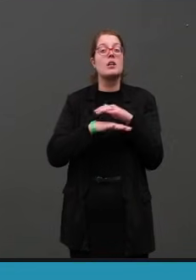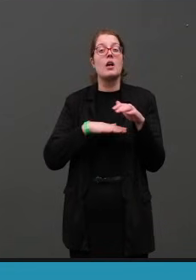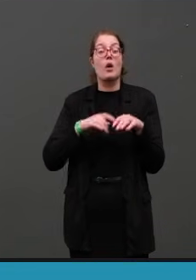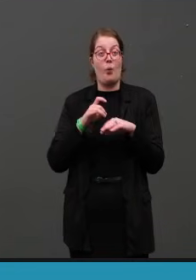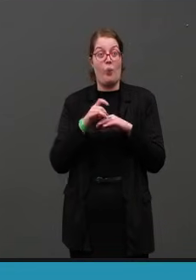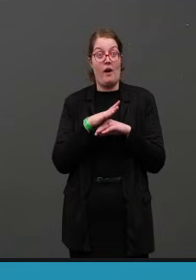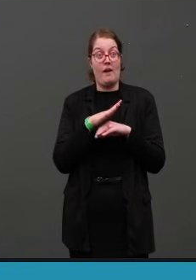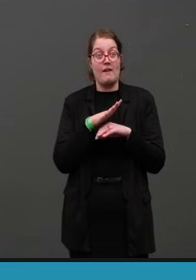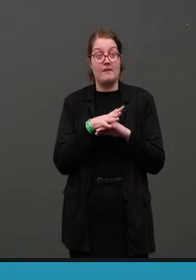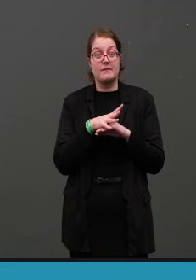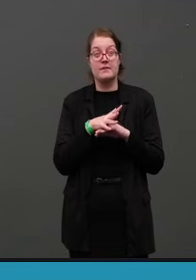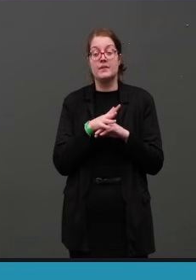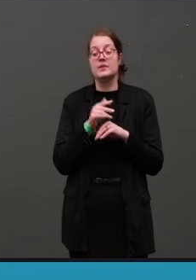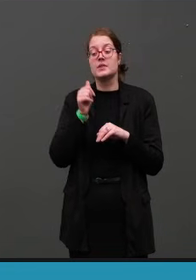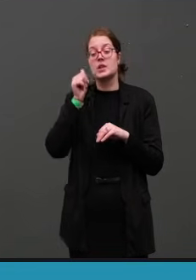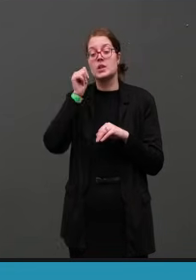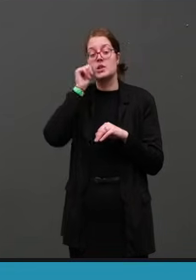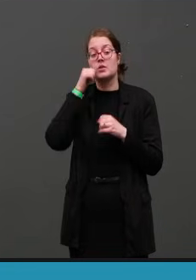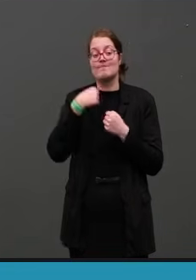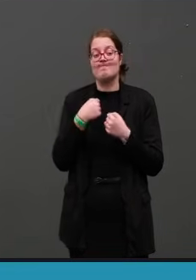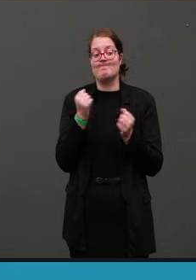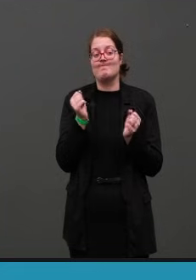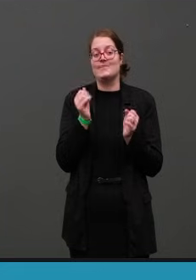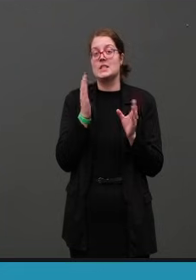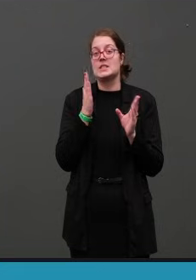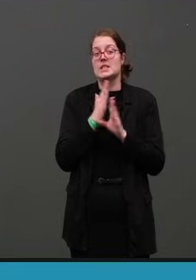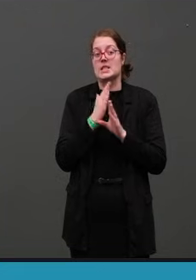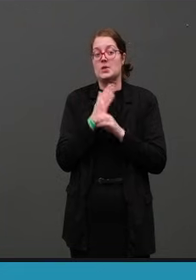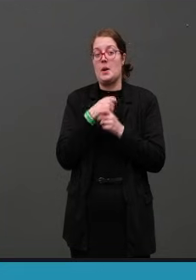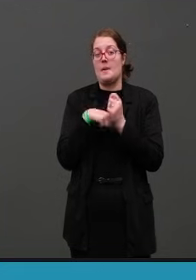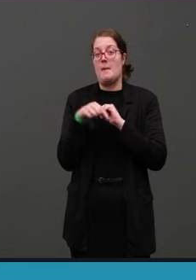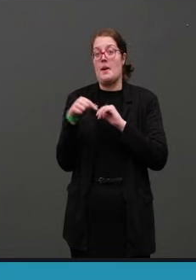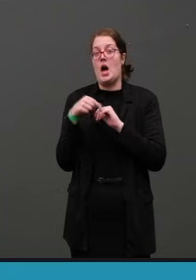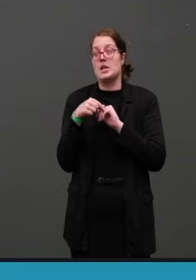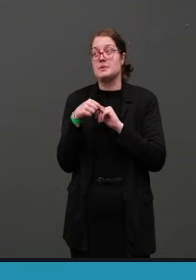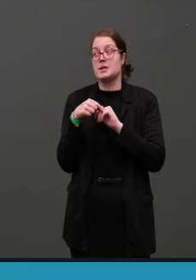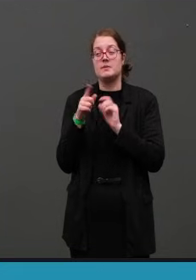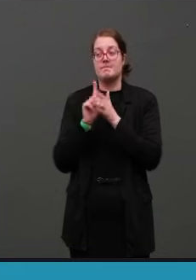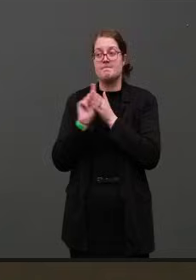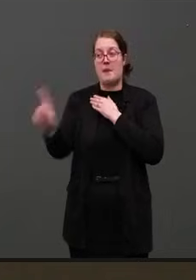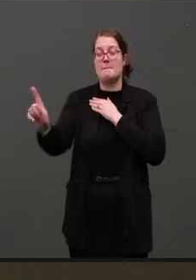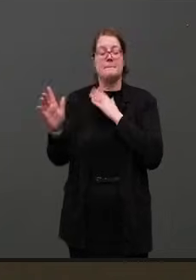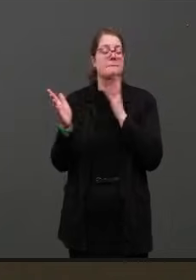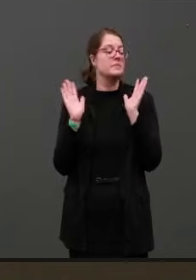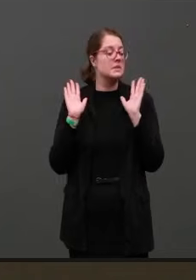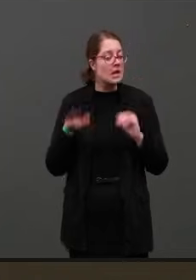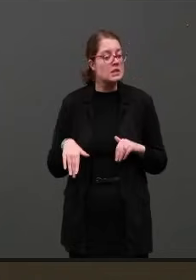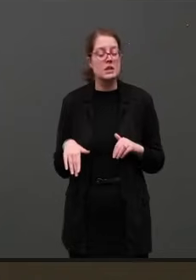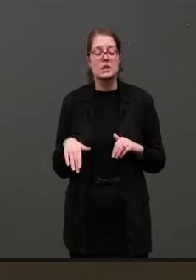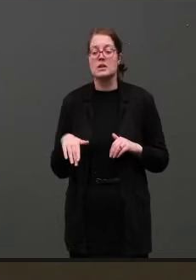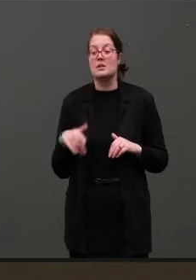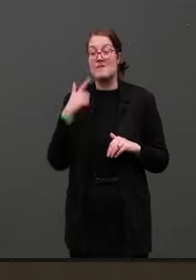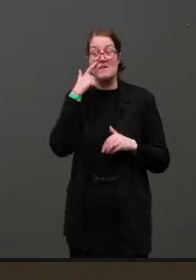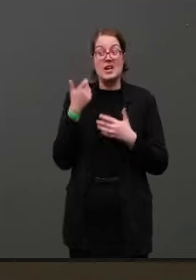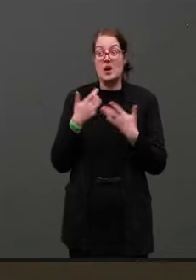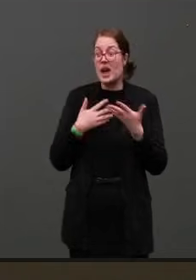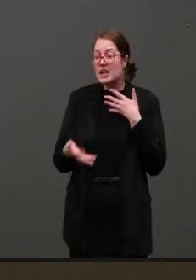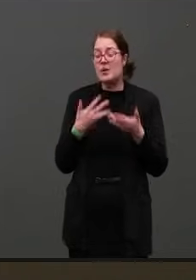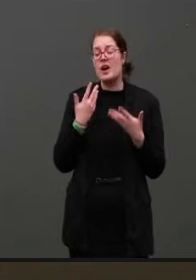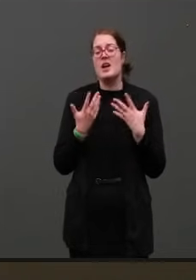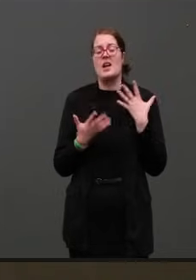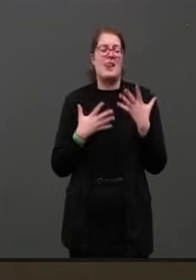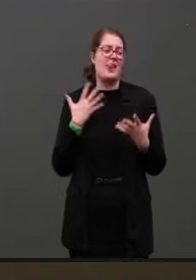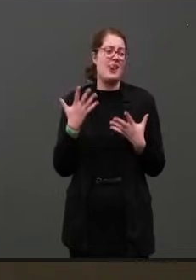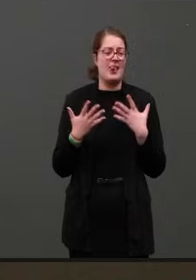knows that revealing a secret will alienate her husband, but if she doesn't, he might find out anyway, and so she's convinced herself that she